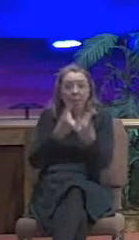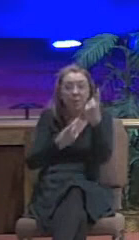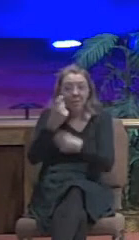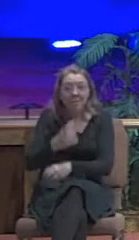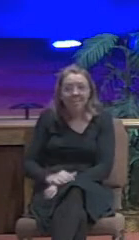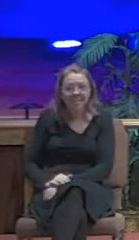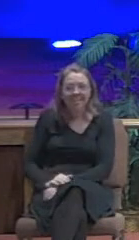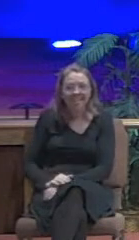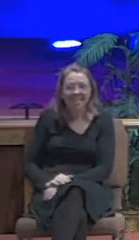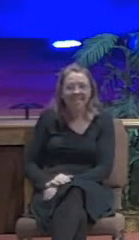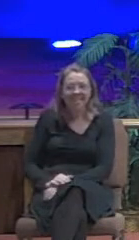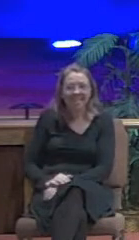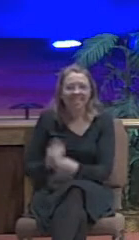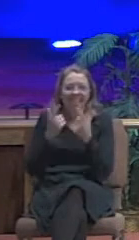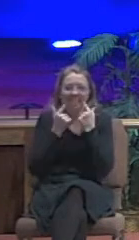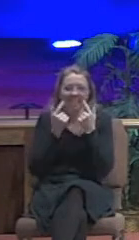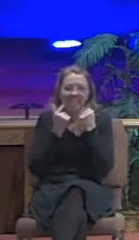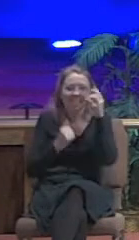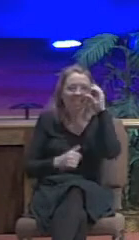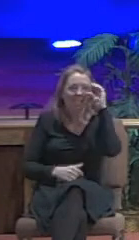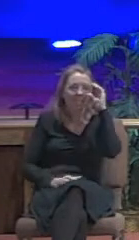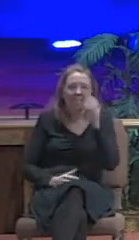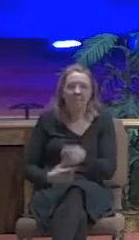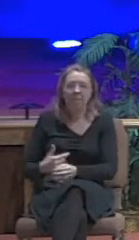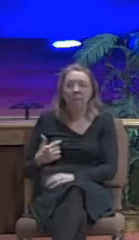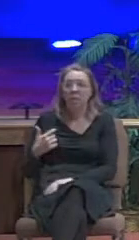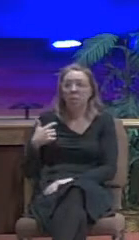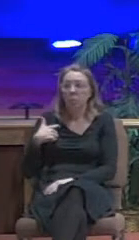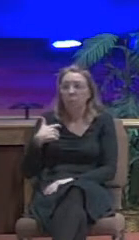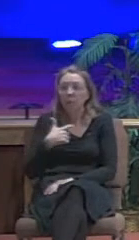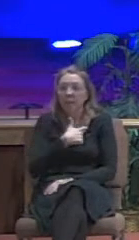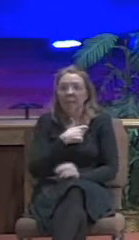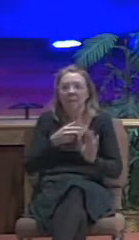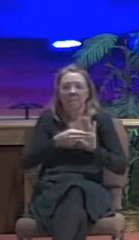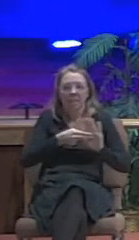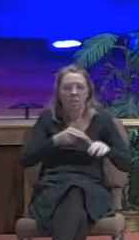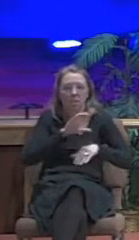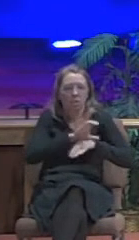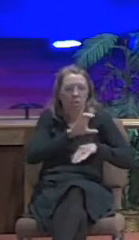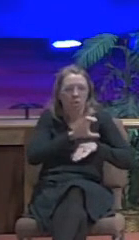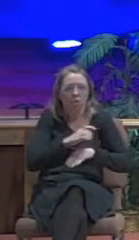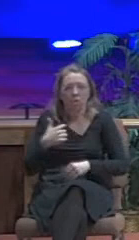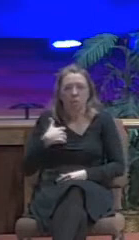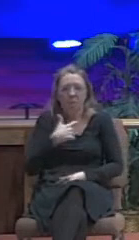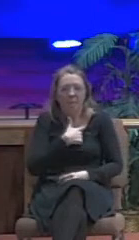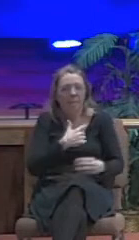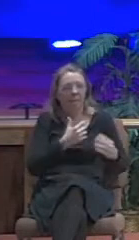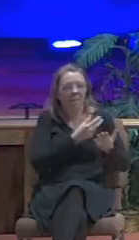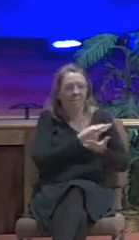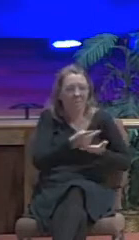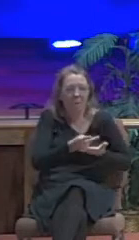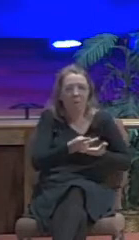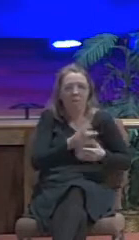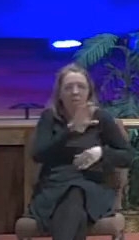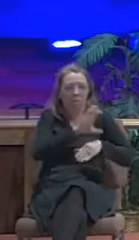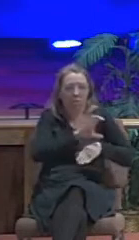Because we fail at the church to teach them the commandment of submission.